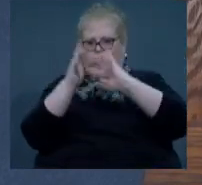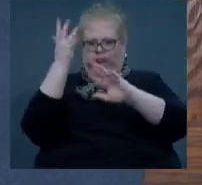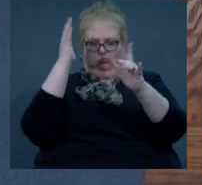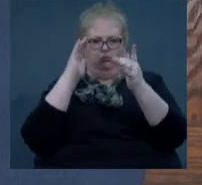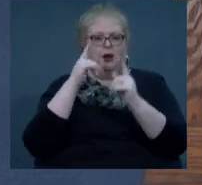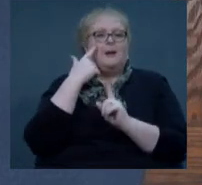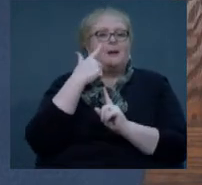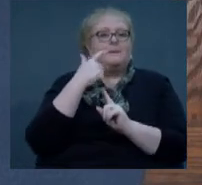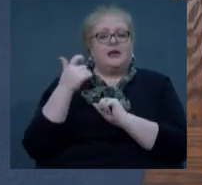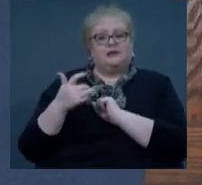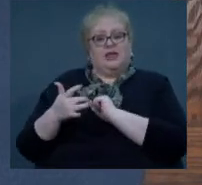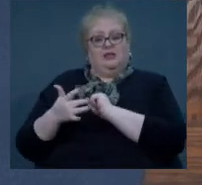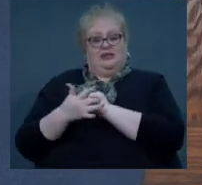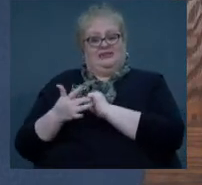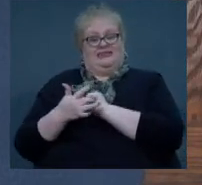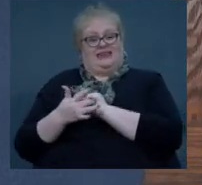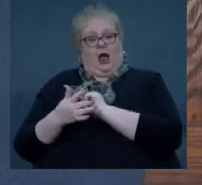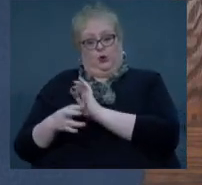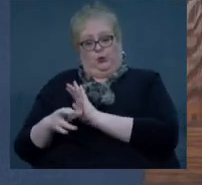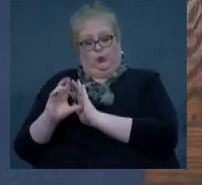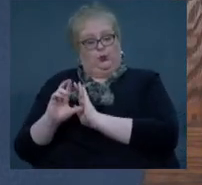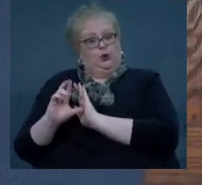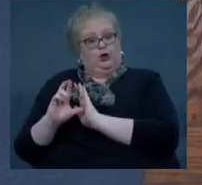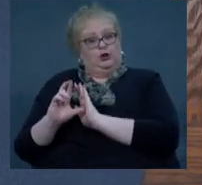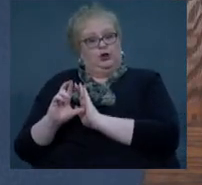at did not